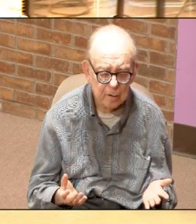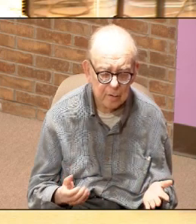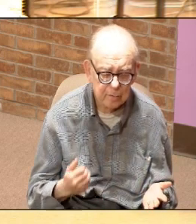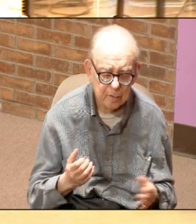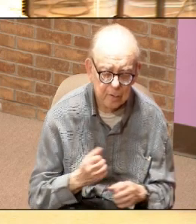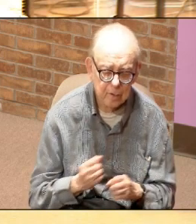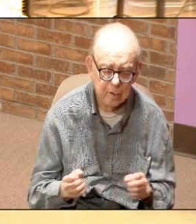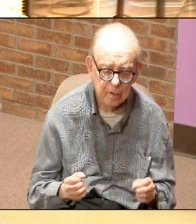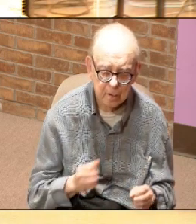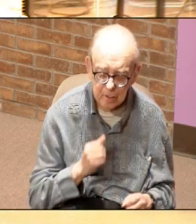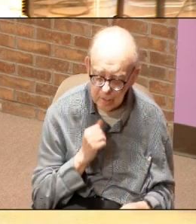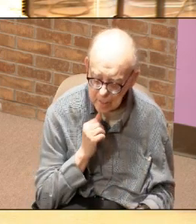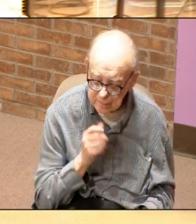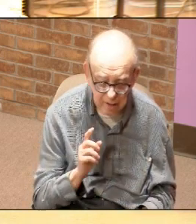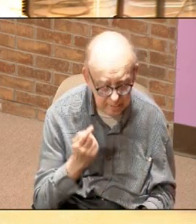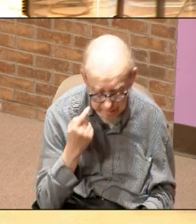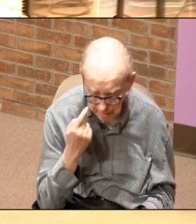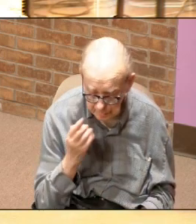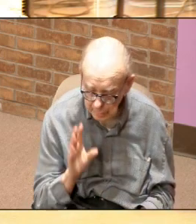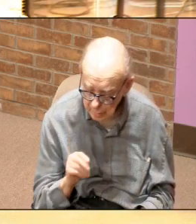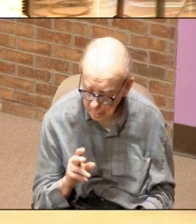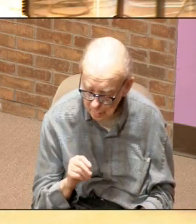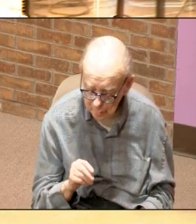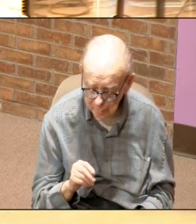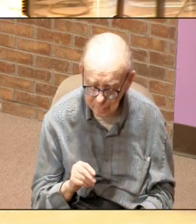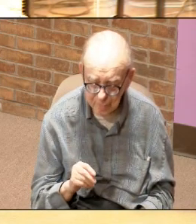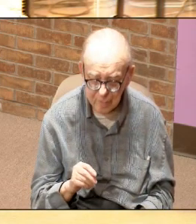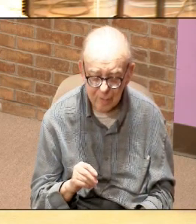Our protection is not the government.